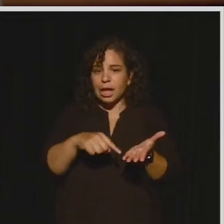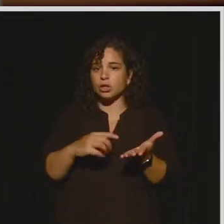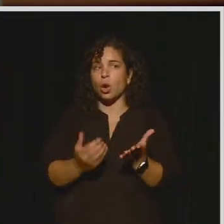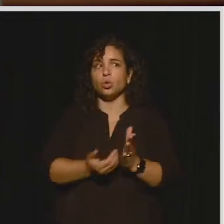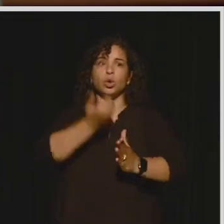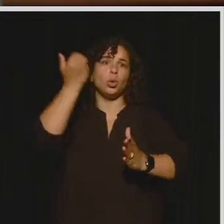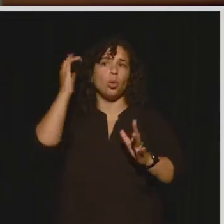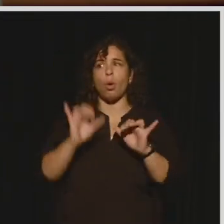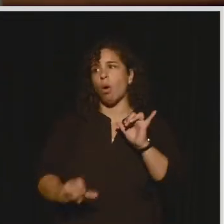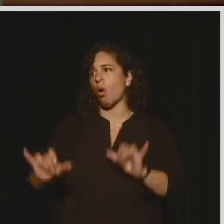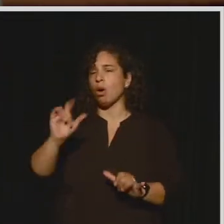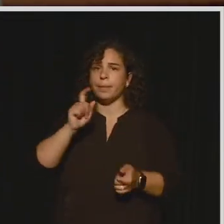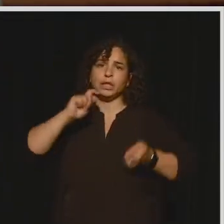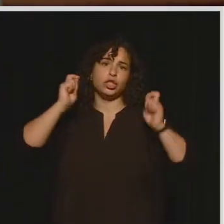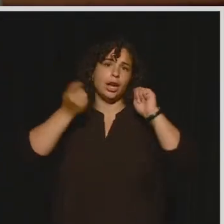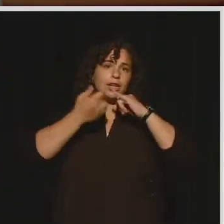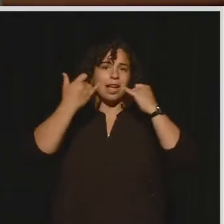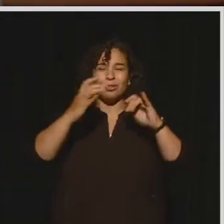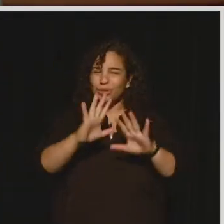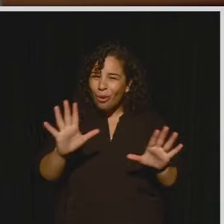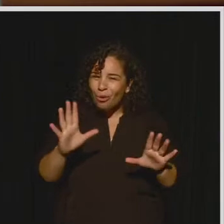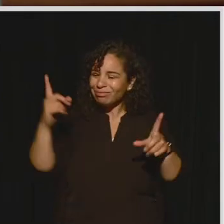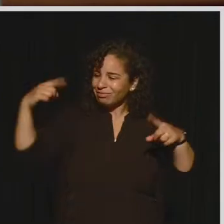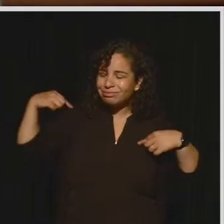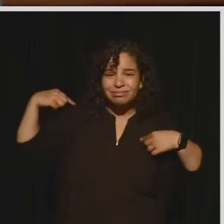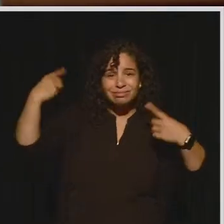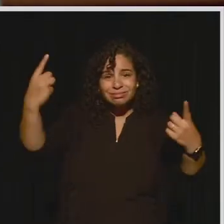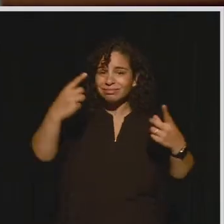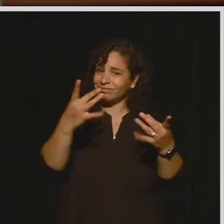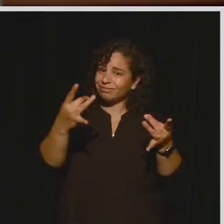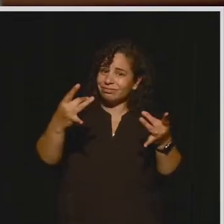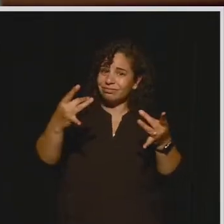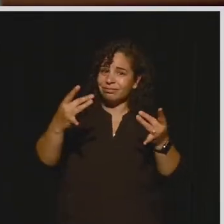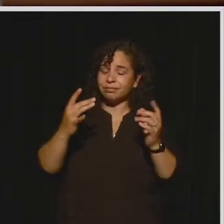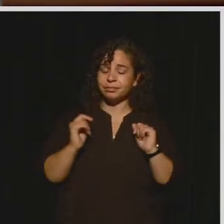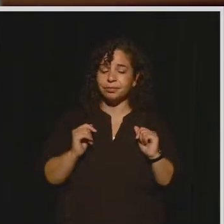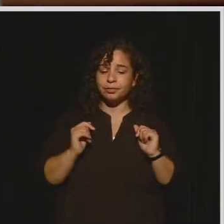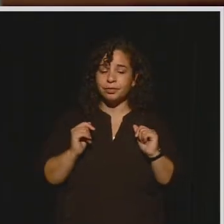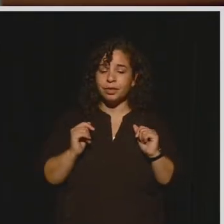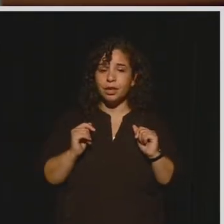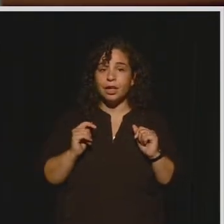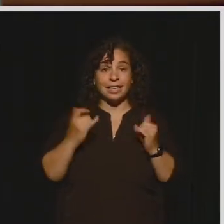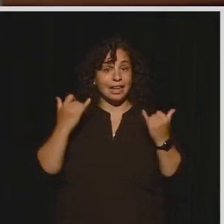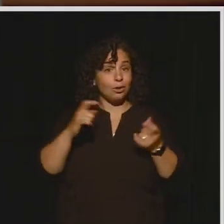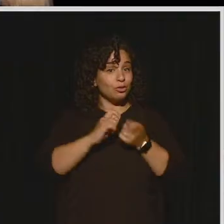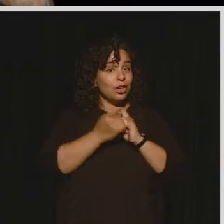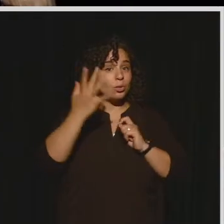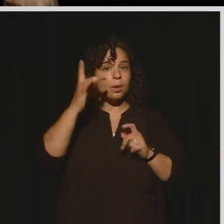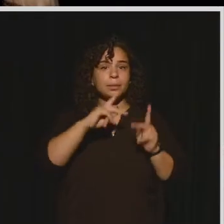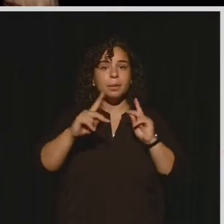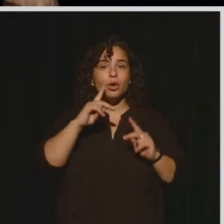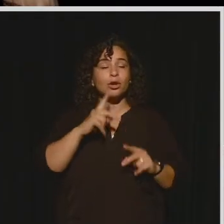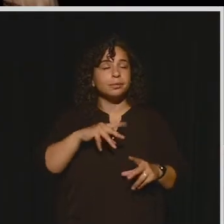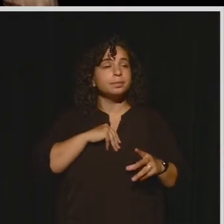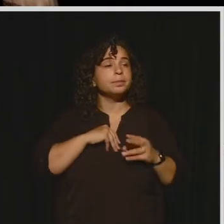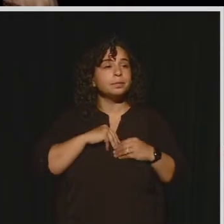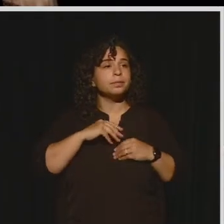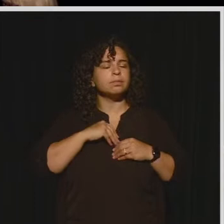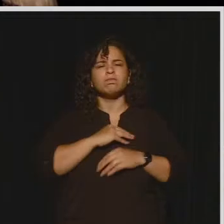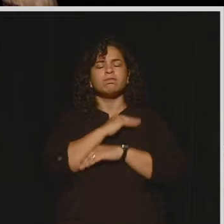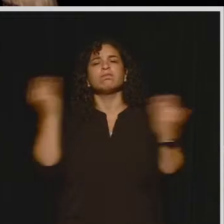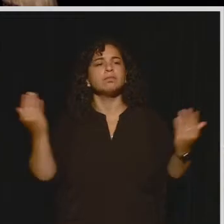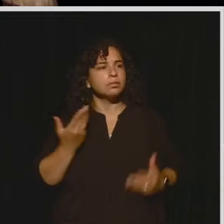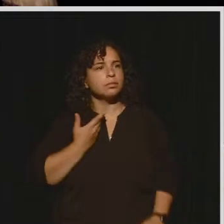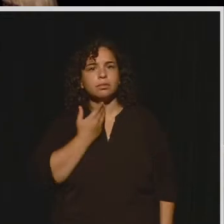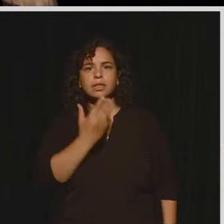think I think what's different now is that people aren't having it anymore. As Jen was saying,